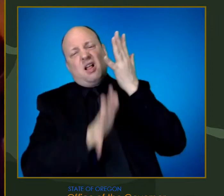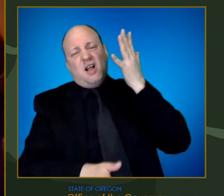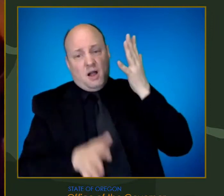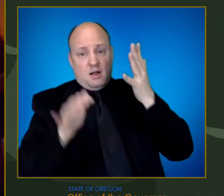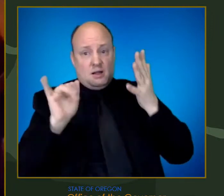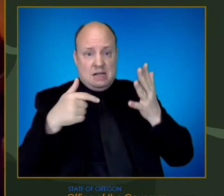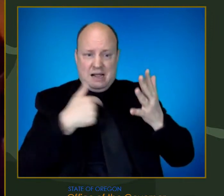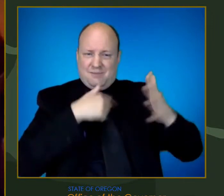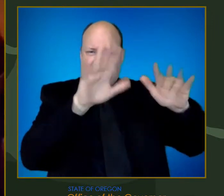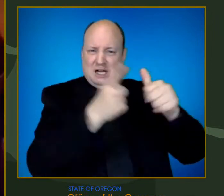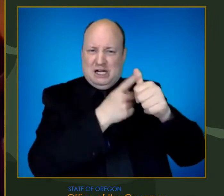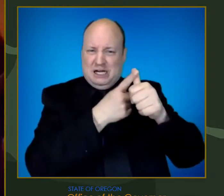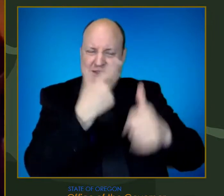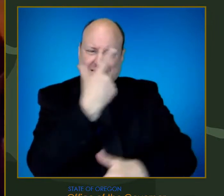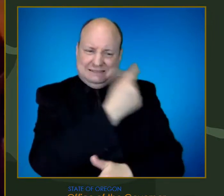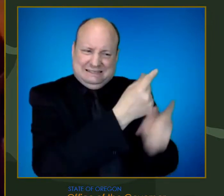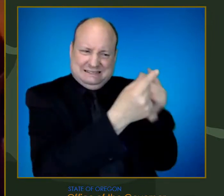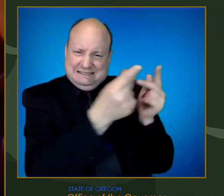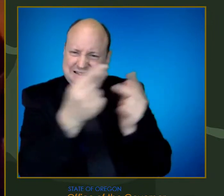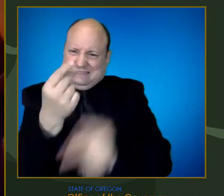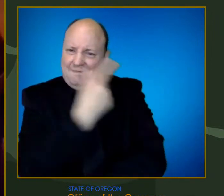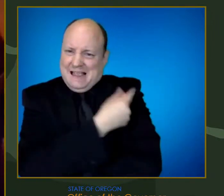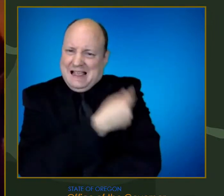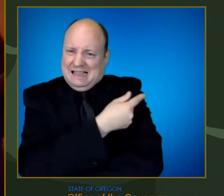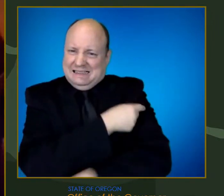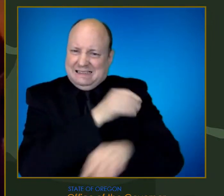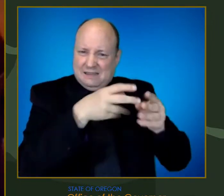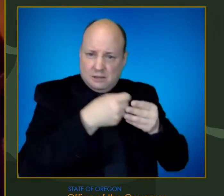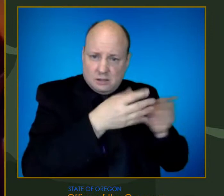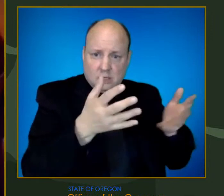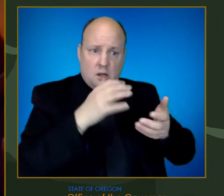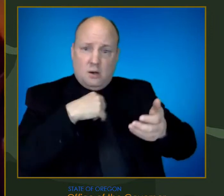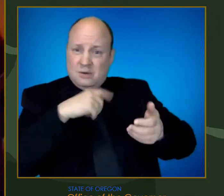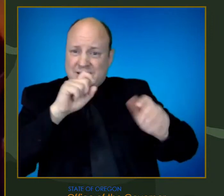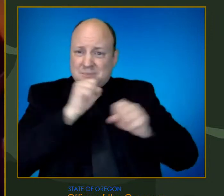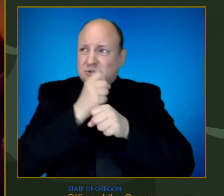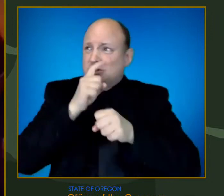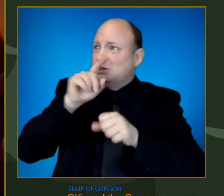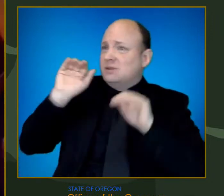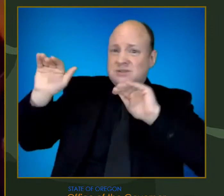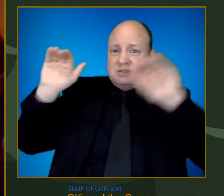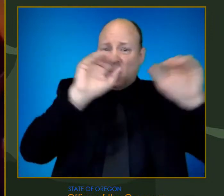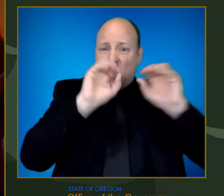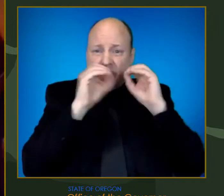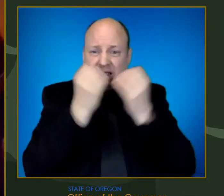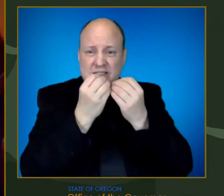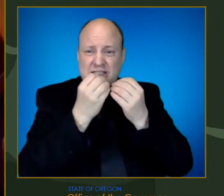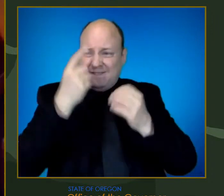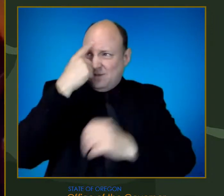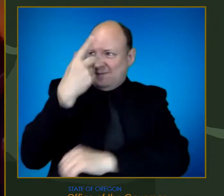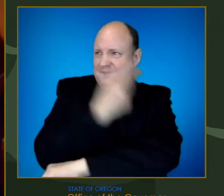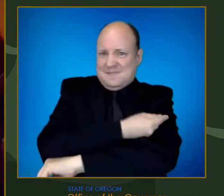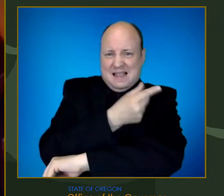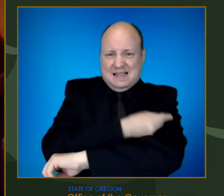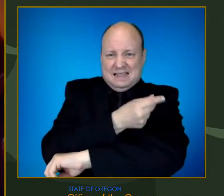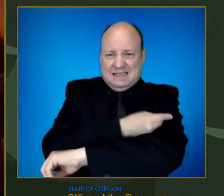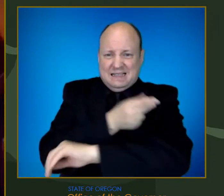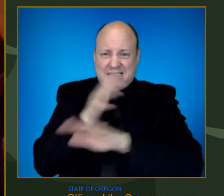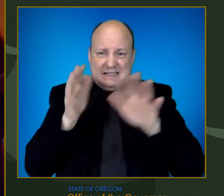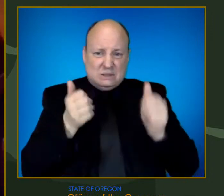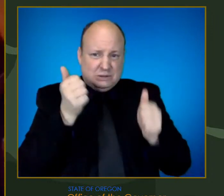our local and healthcare partners on strategies to reach the most vulnerable Oregonians and those who have been most affected by the